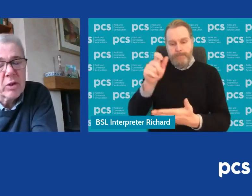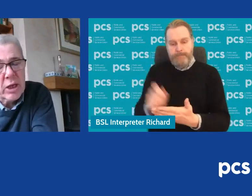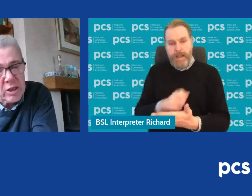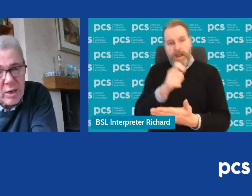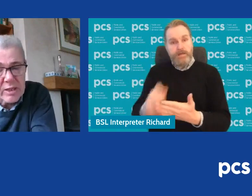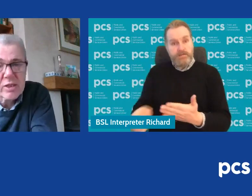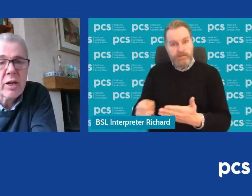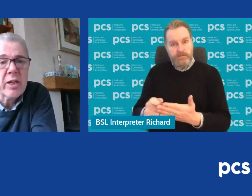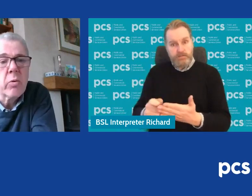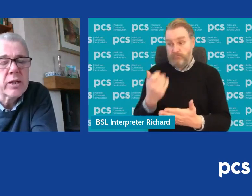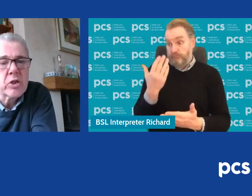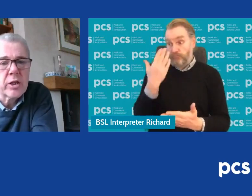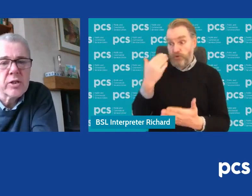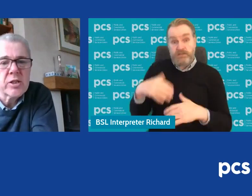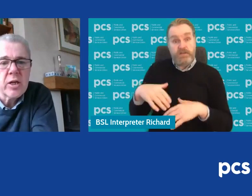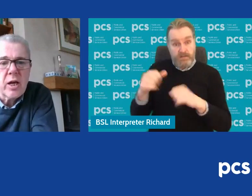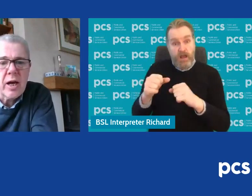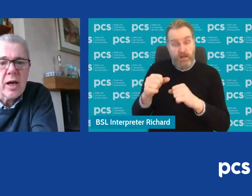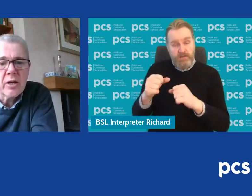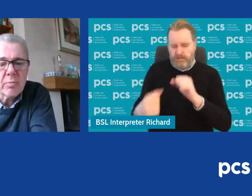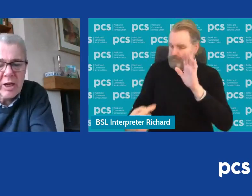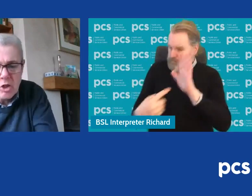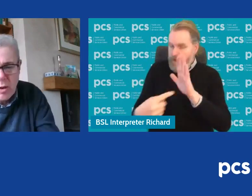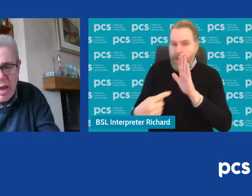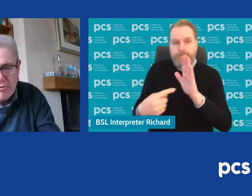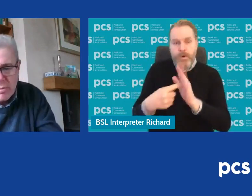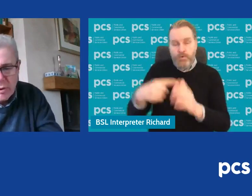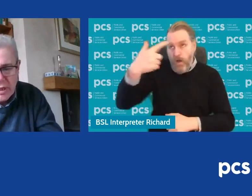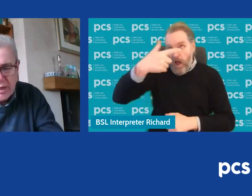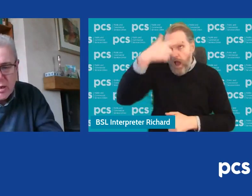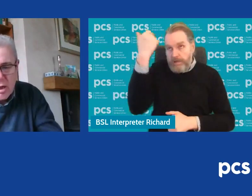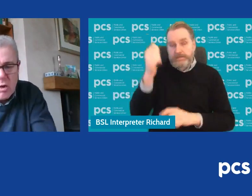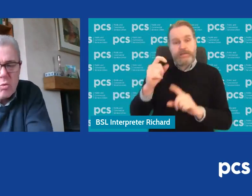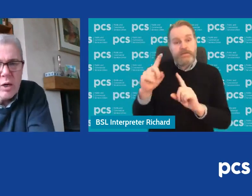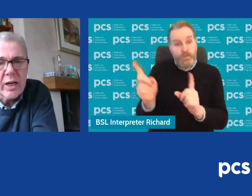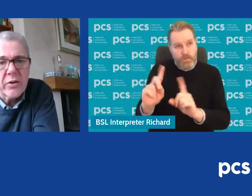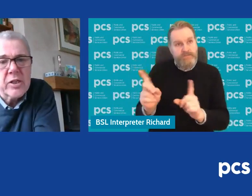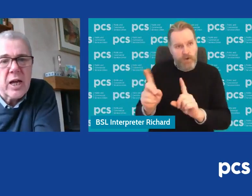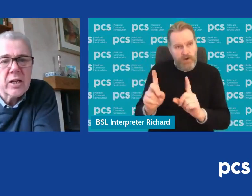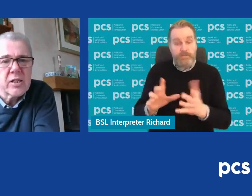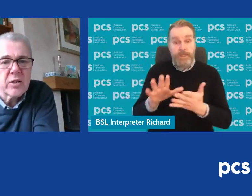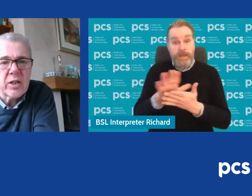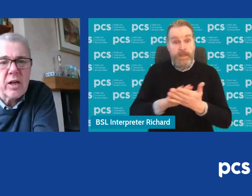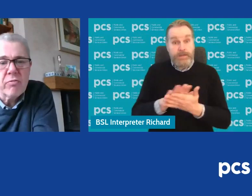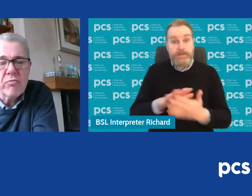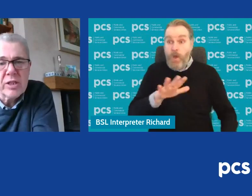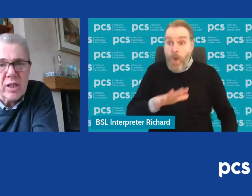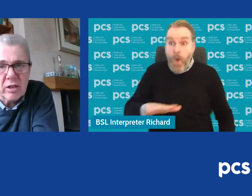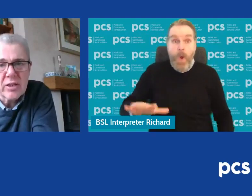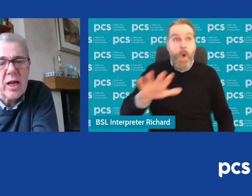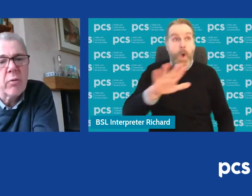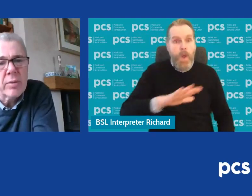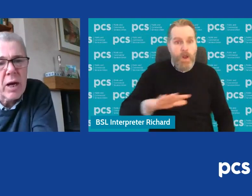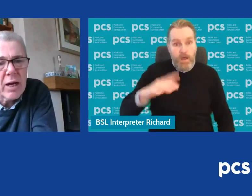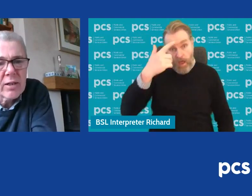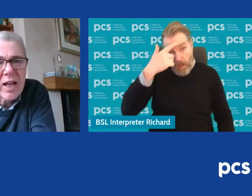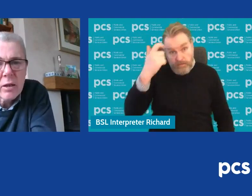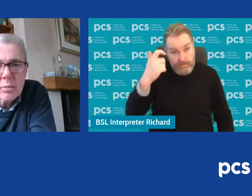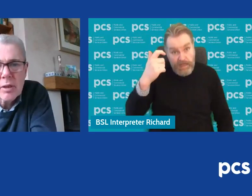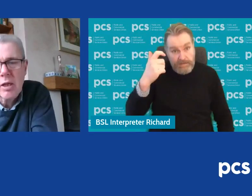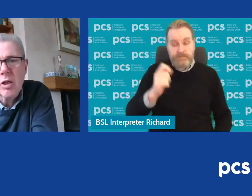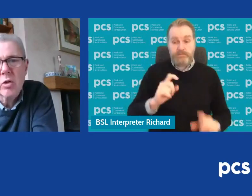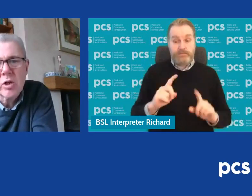give people a chance to answer any questions, and to make sure everybody really understands that the result in that